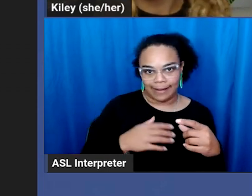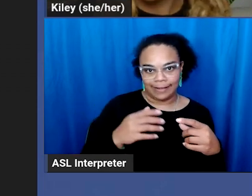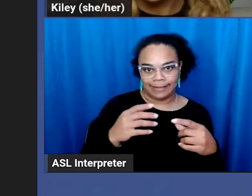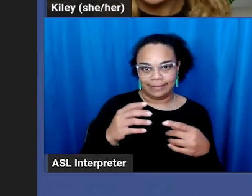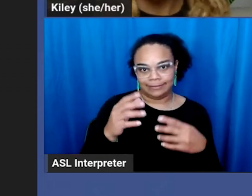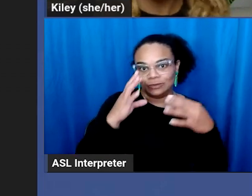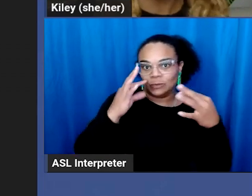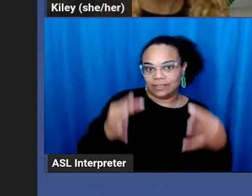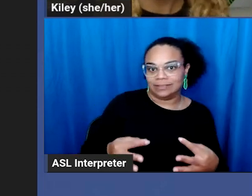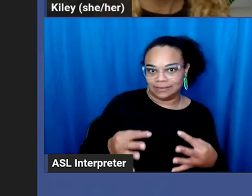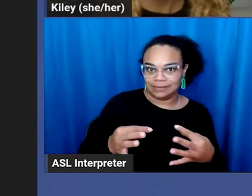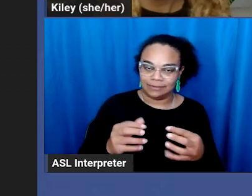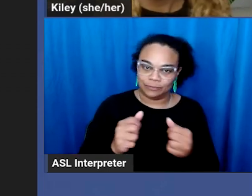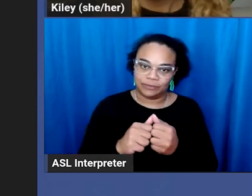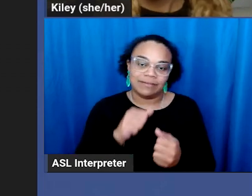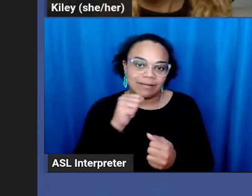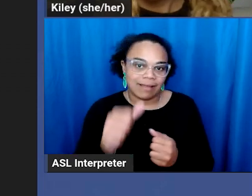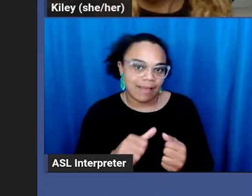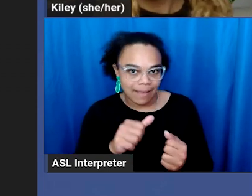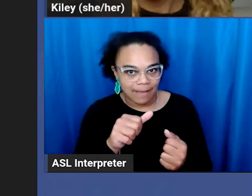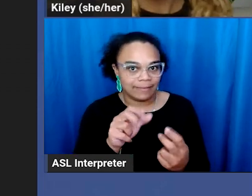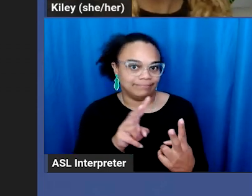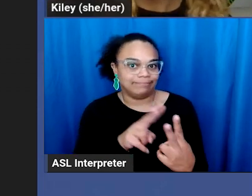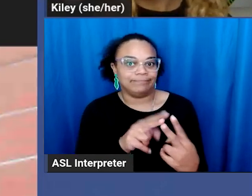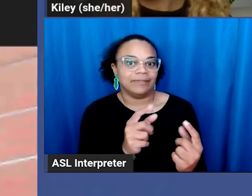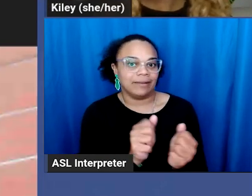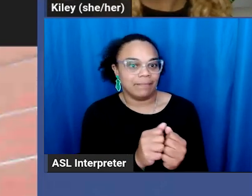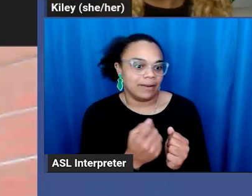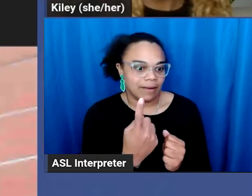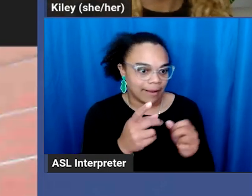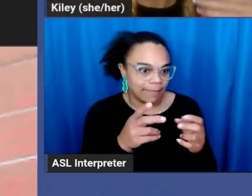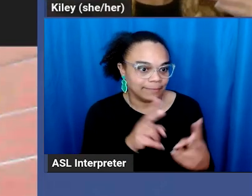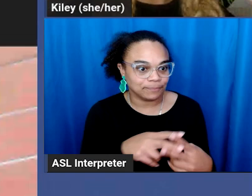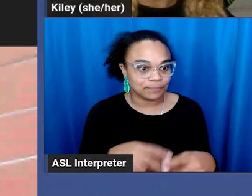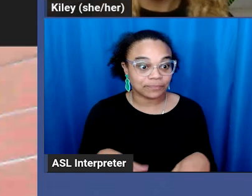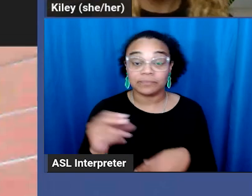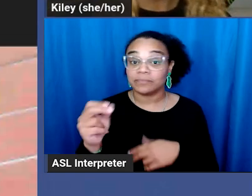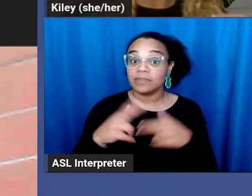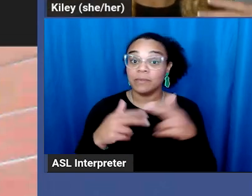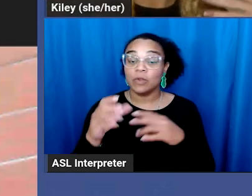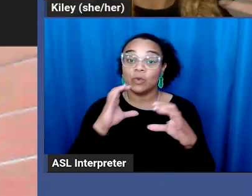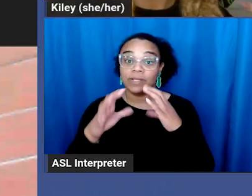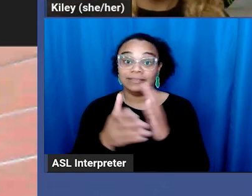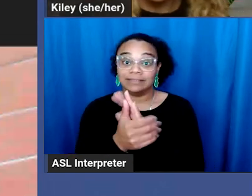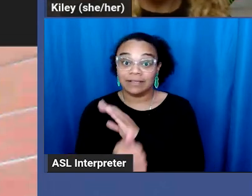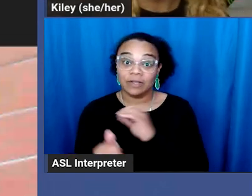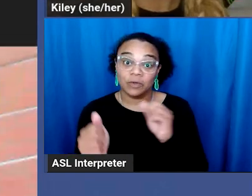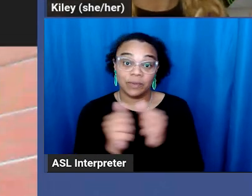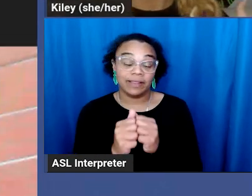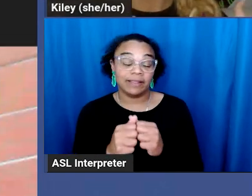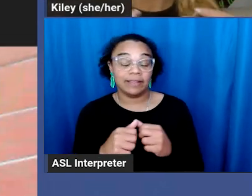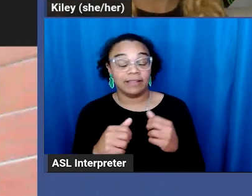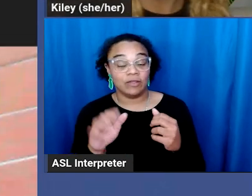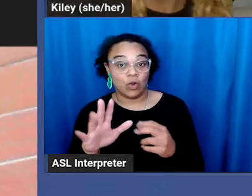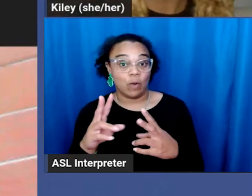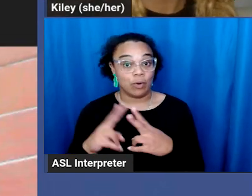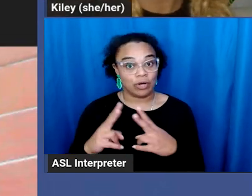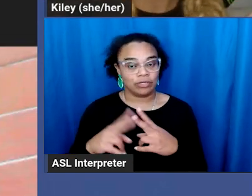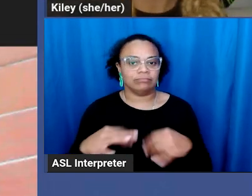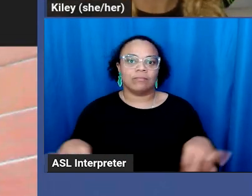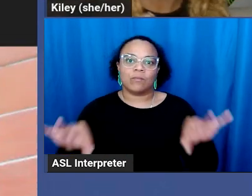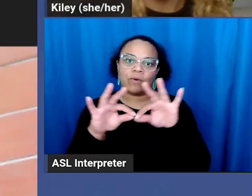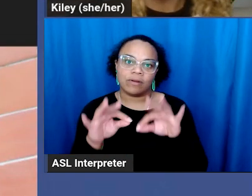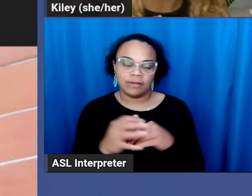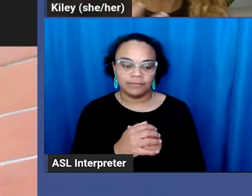in, non-monogamy. And then, building communication skills with your partners is really